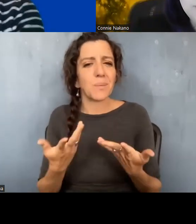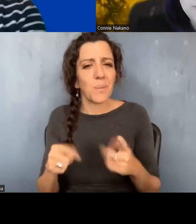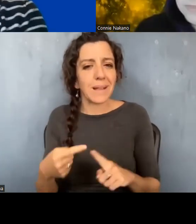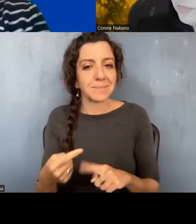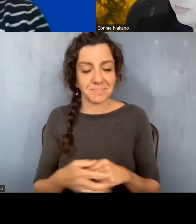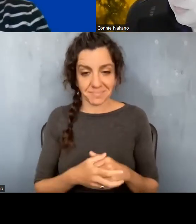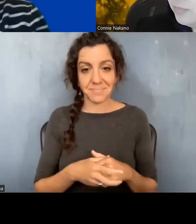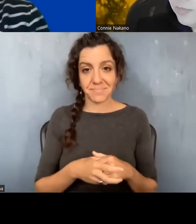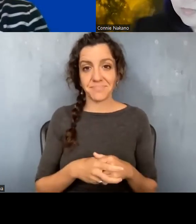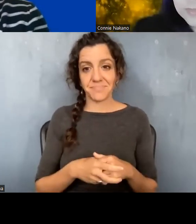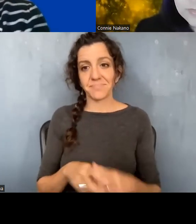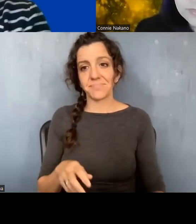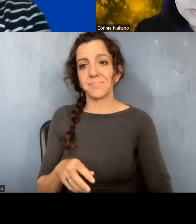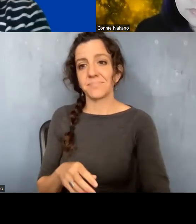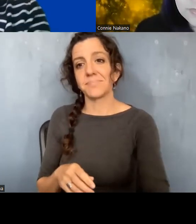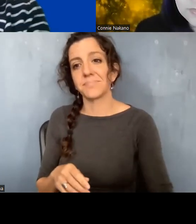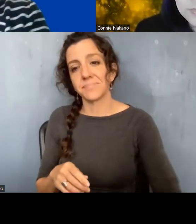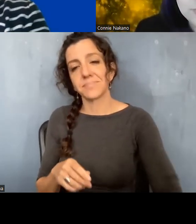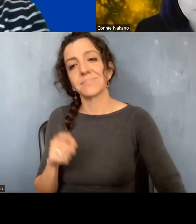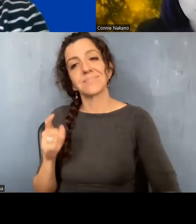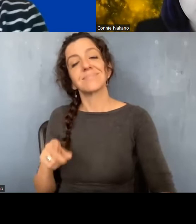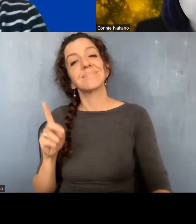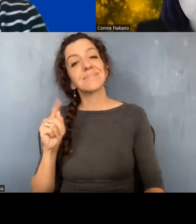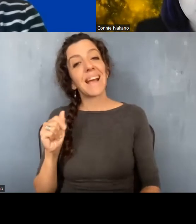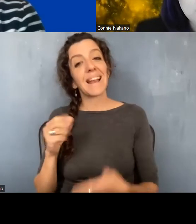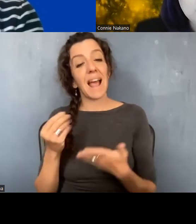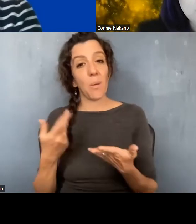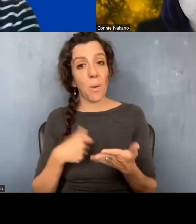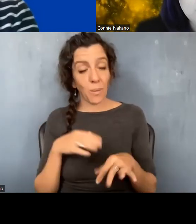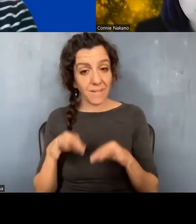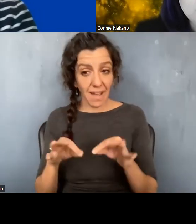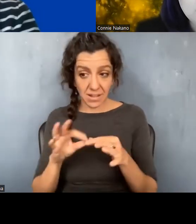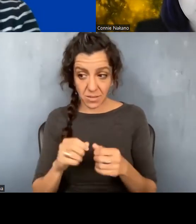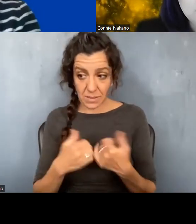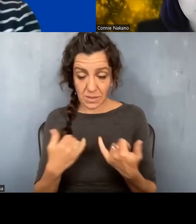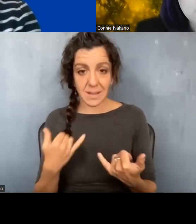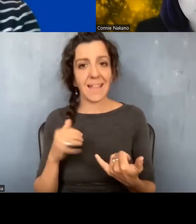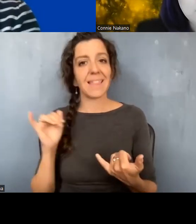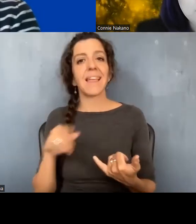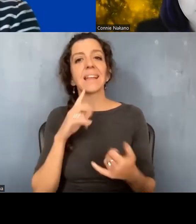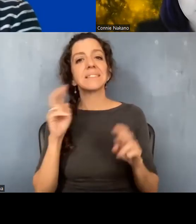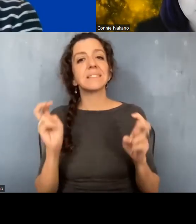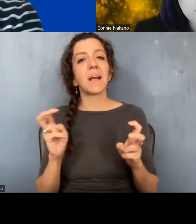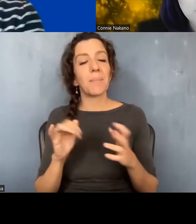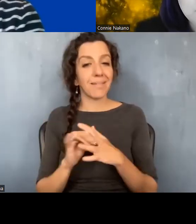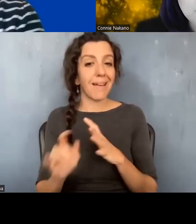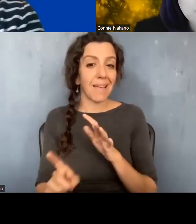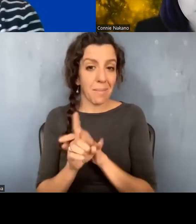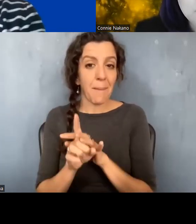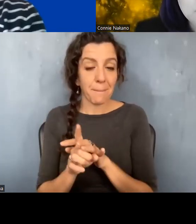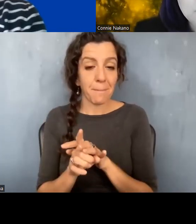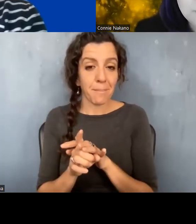So with this data and findings that we took receipt of today, that was a topic that surfaced, that there